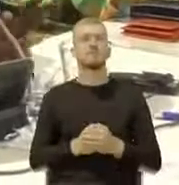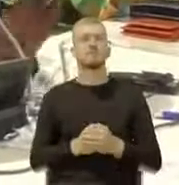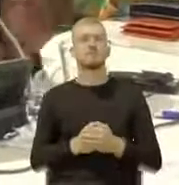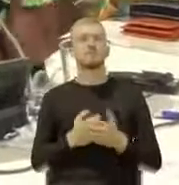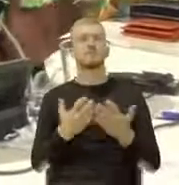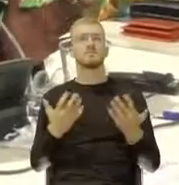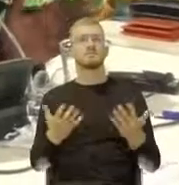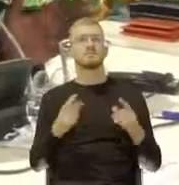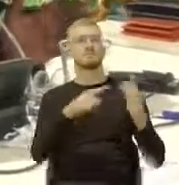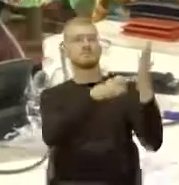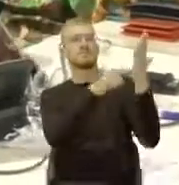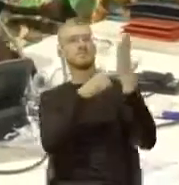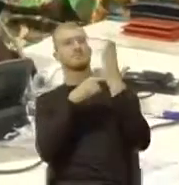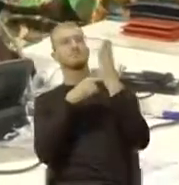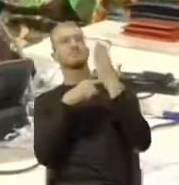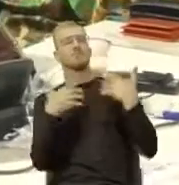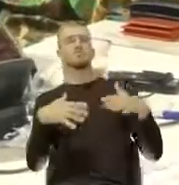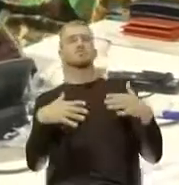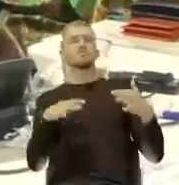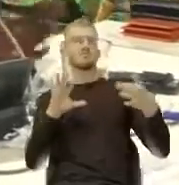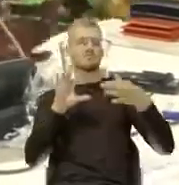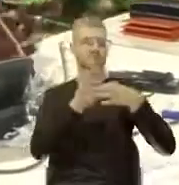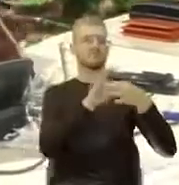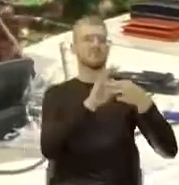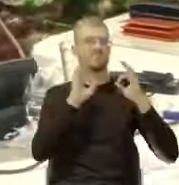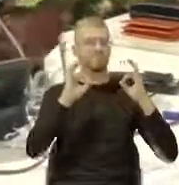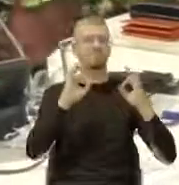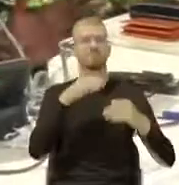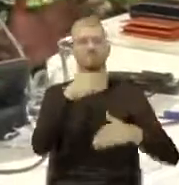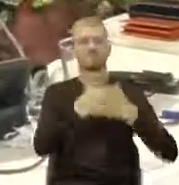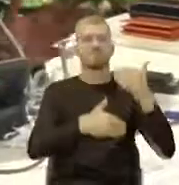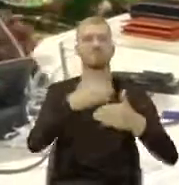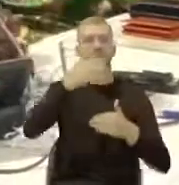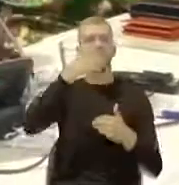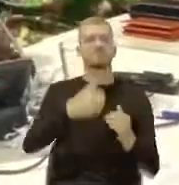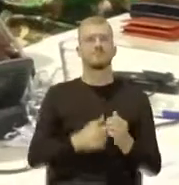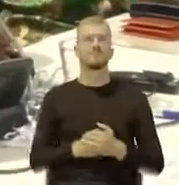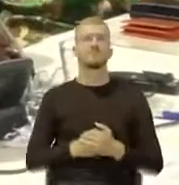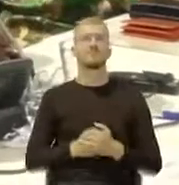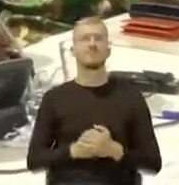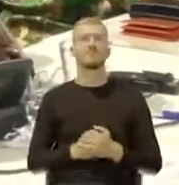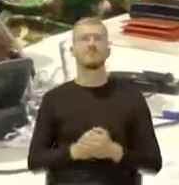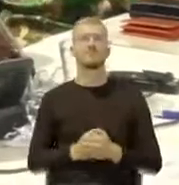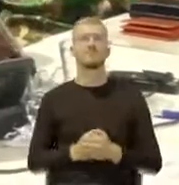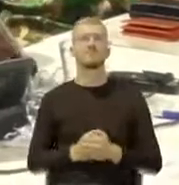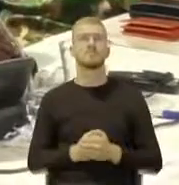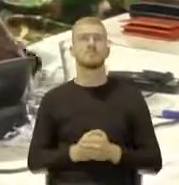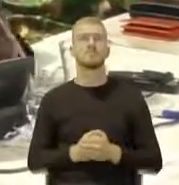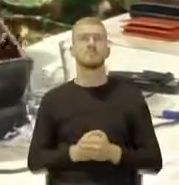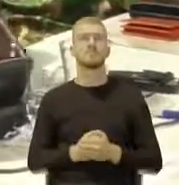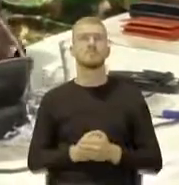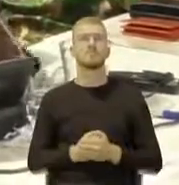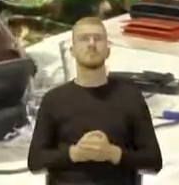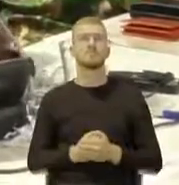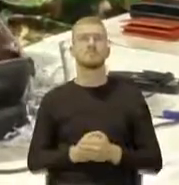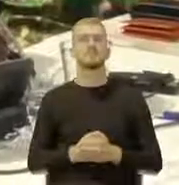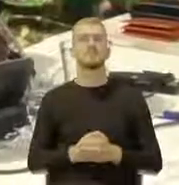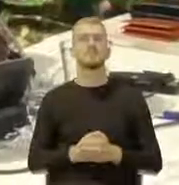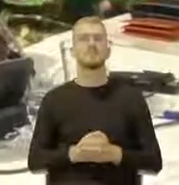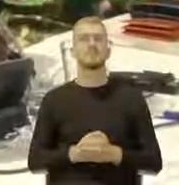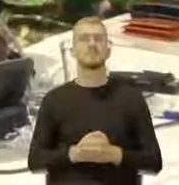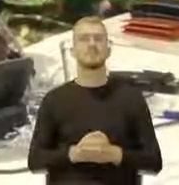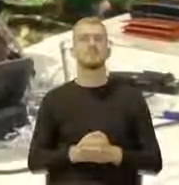And UCGL, ICLEI have been playing, but also the Covenant of Mayors have been